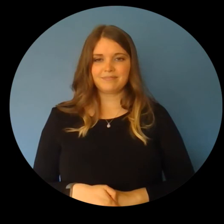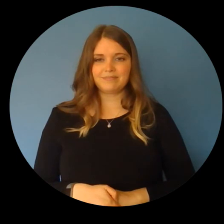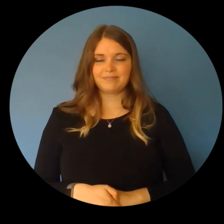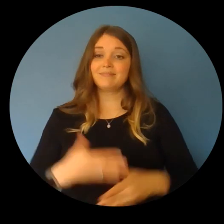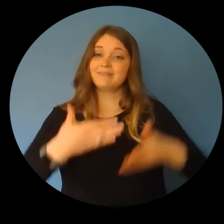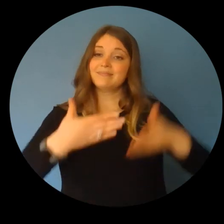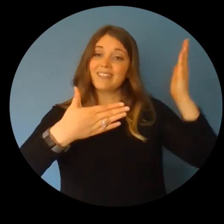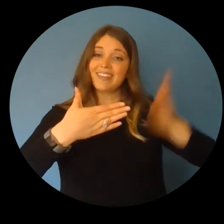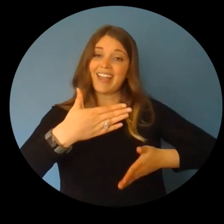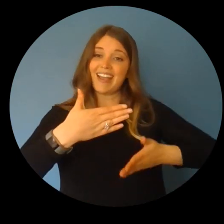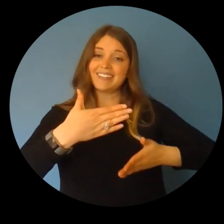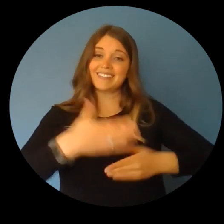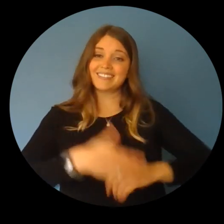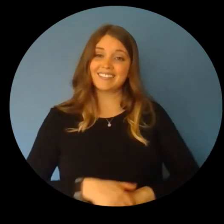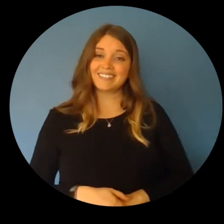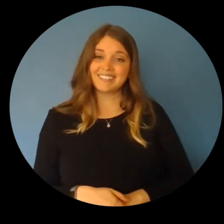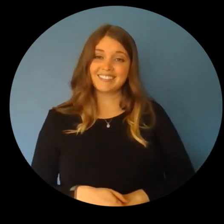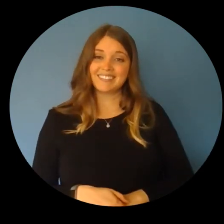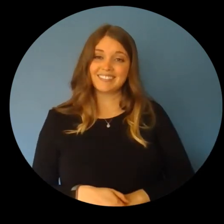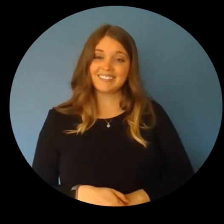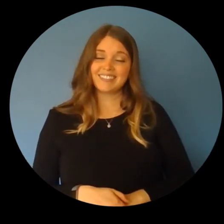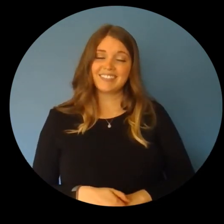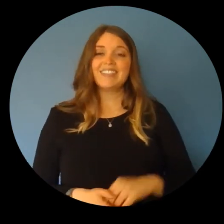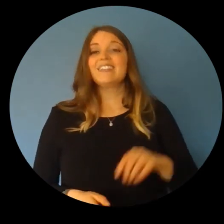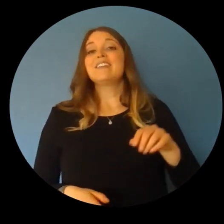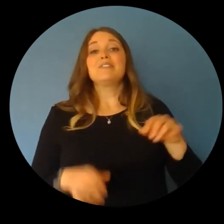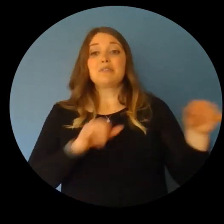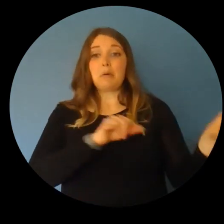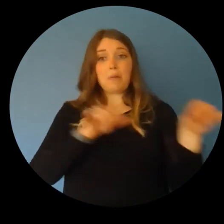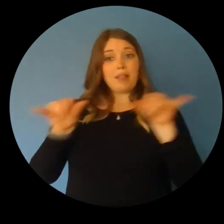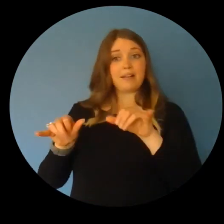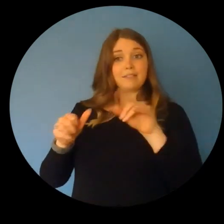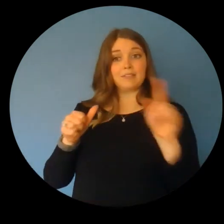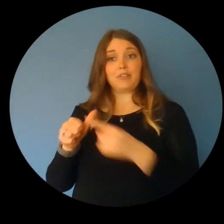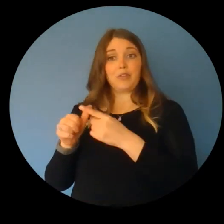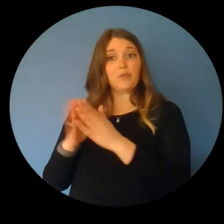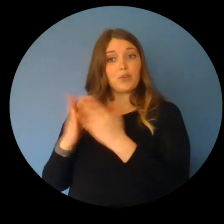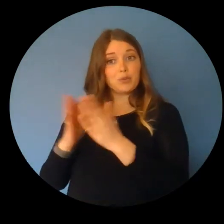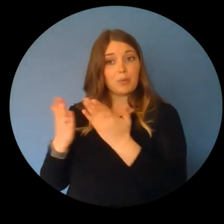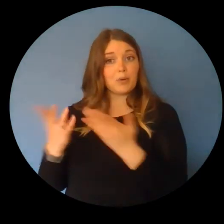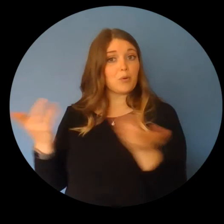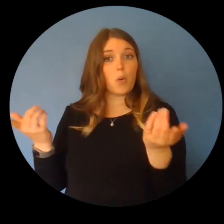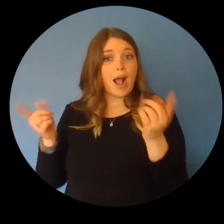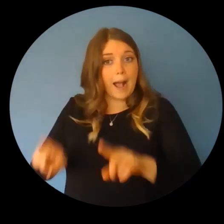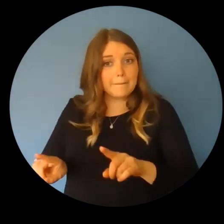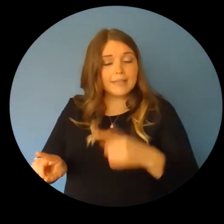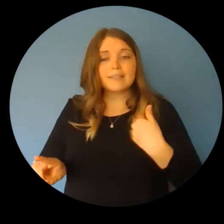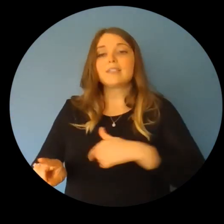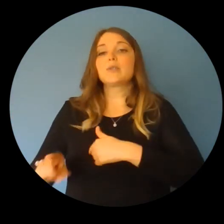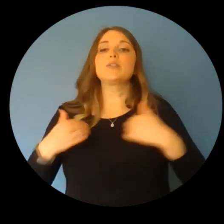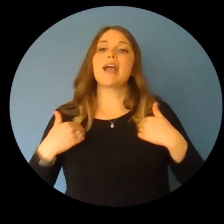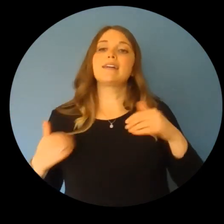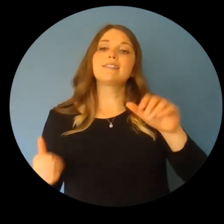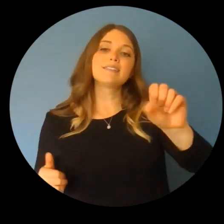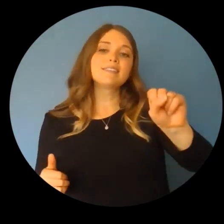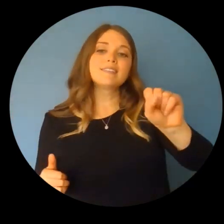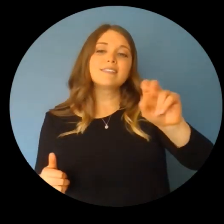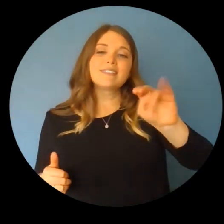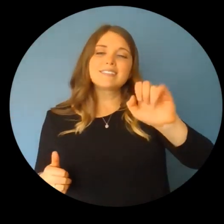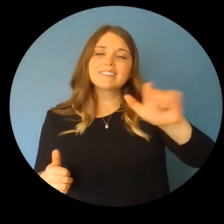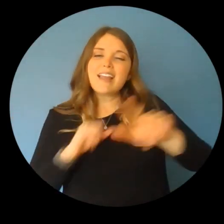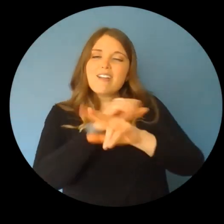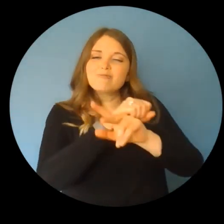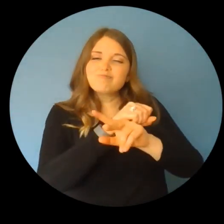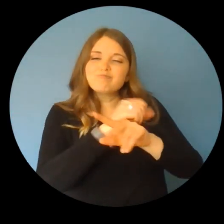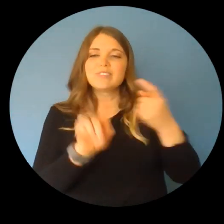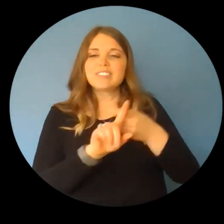The end. So just like the first book, what happened? We had Snail and started dipping out of